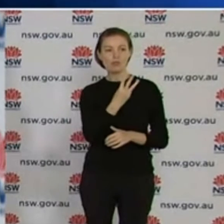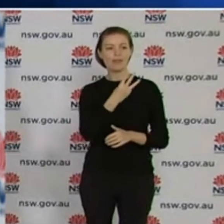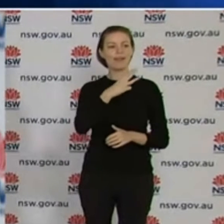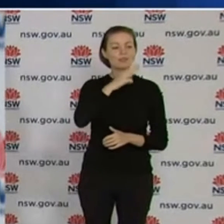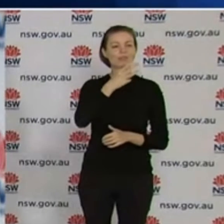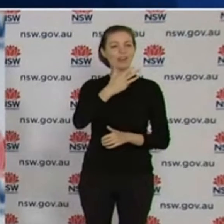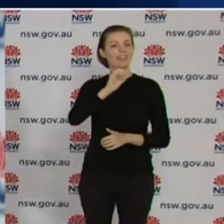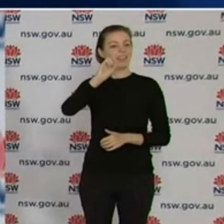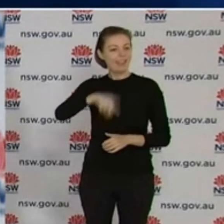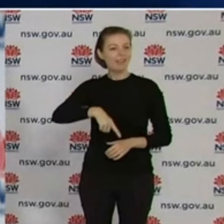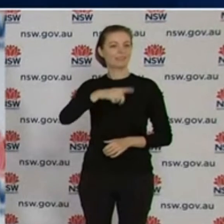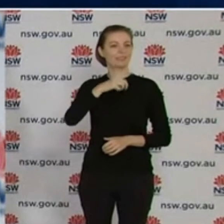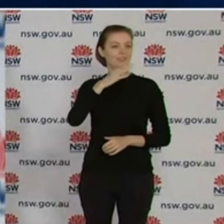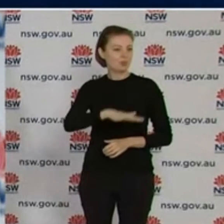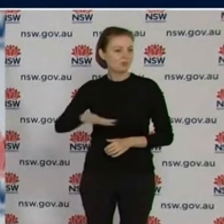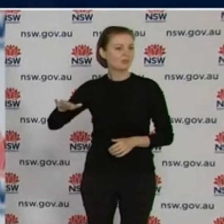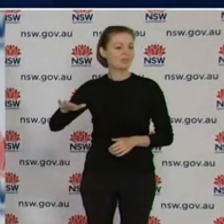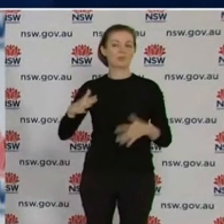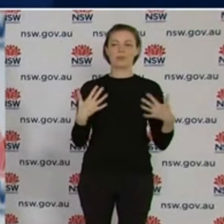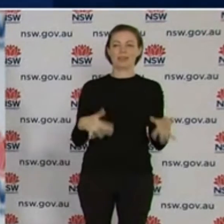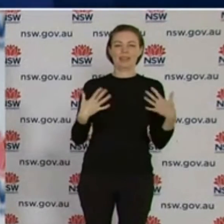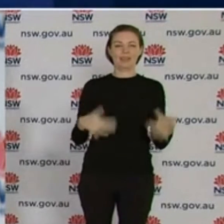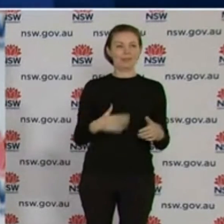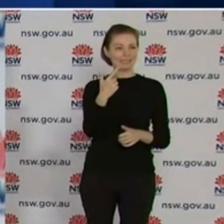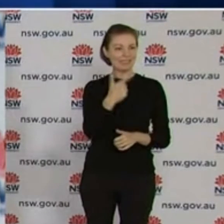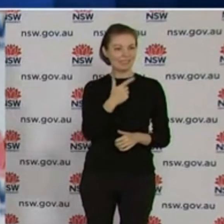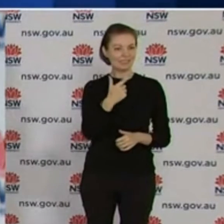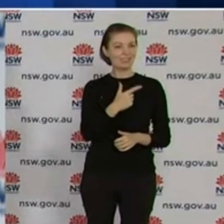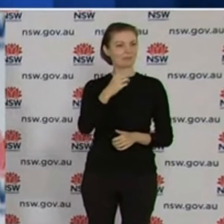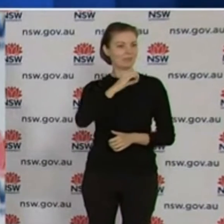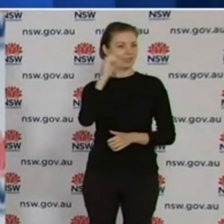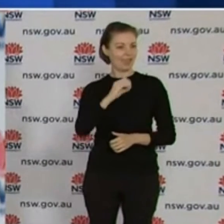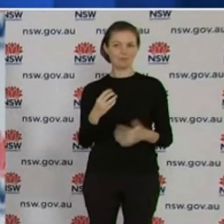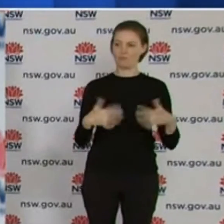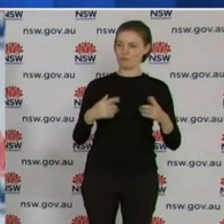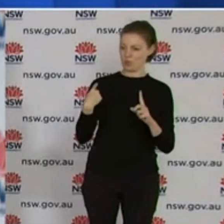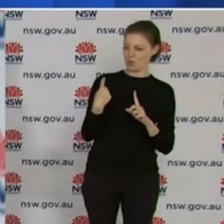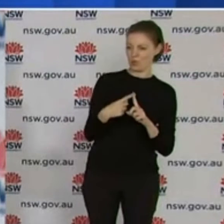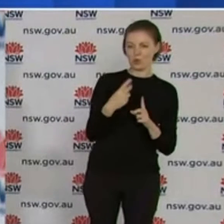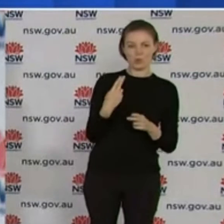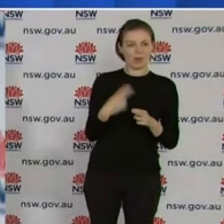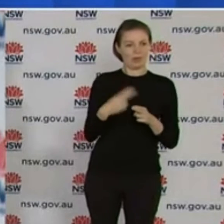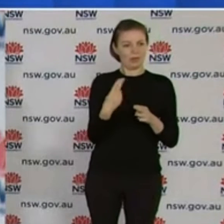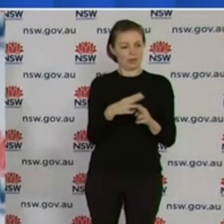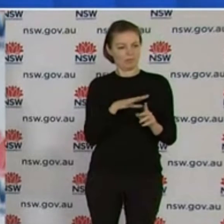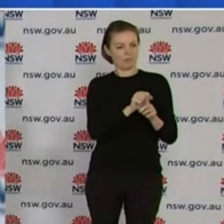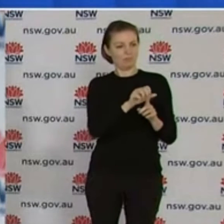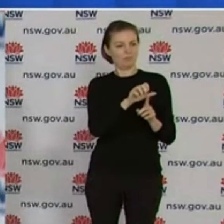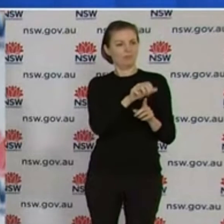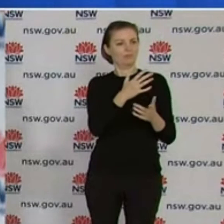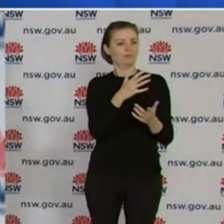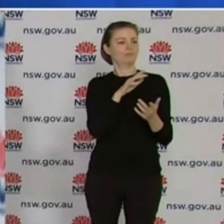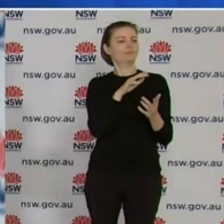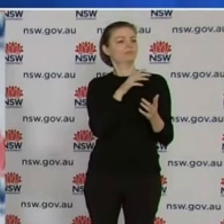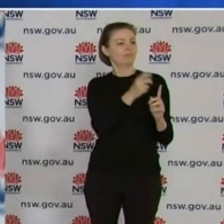age group, so 17% in a relatively short amount of time is an outstanding number, and so we encourage parents to support,